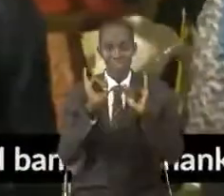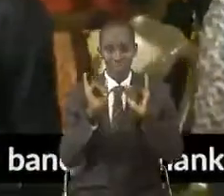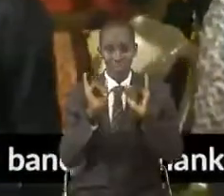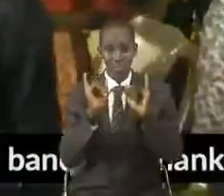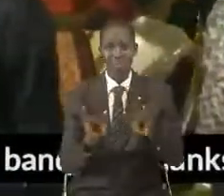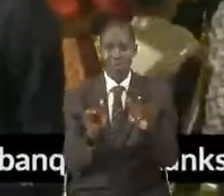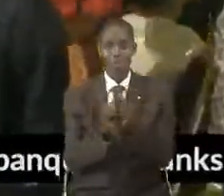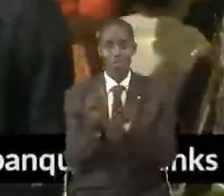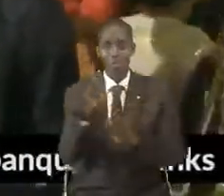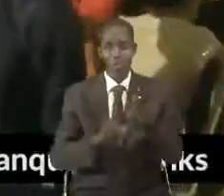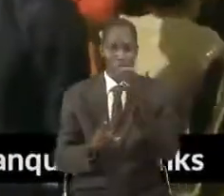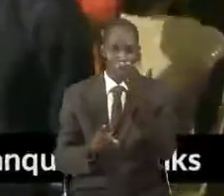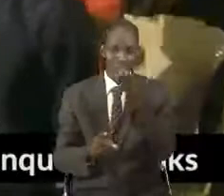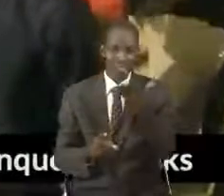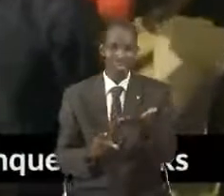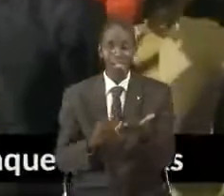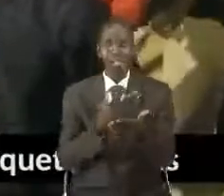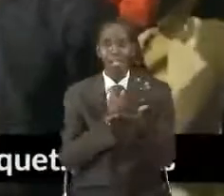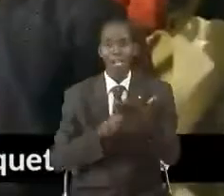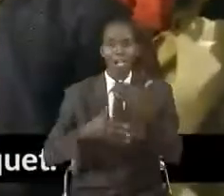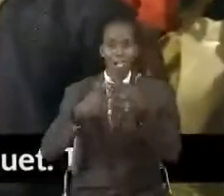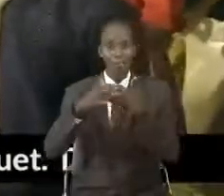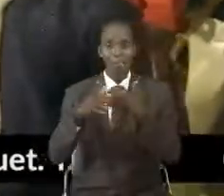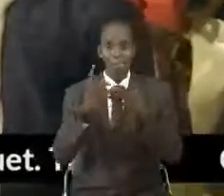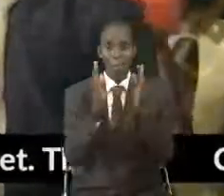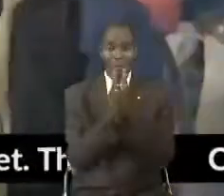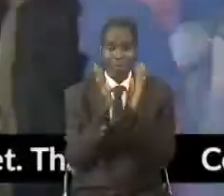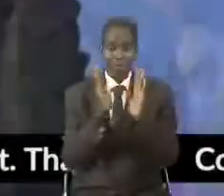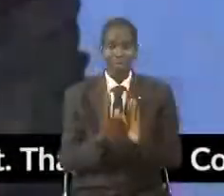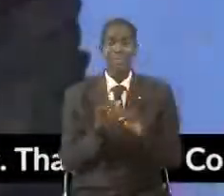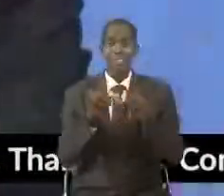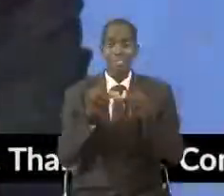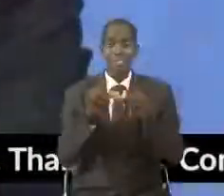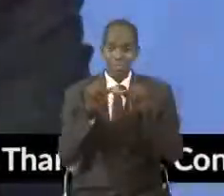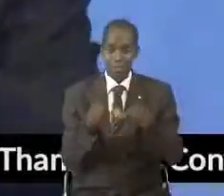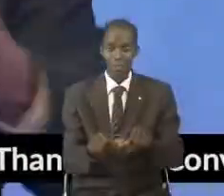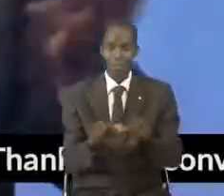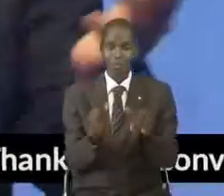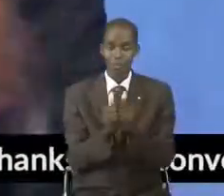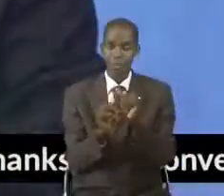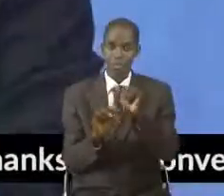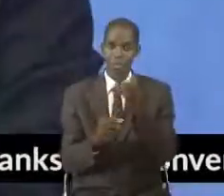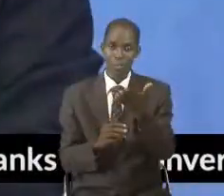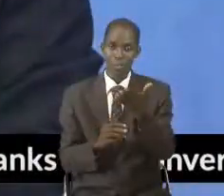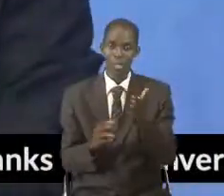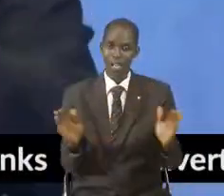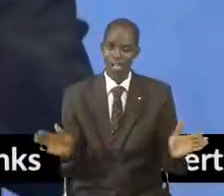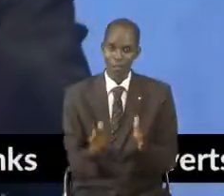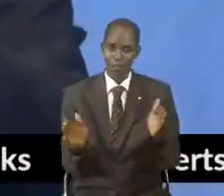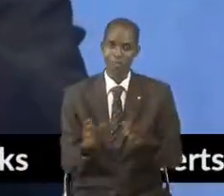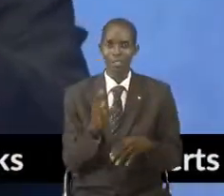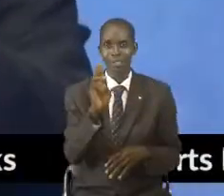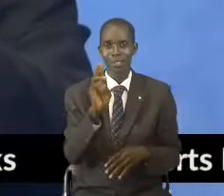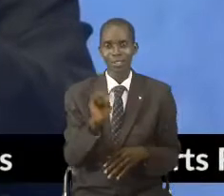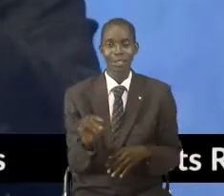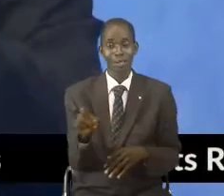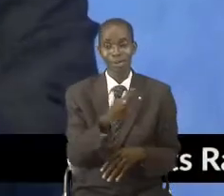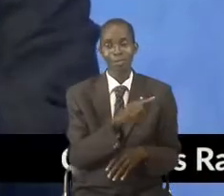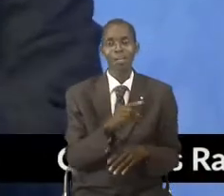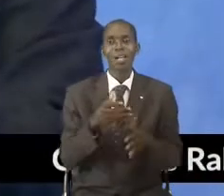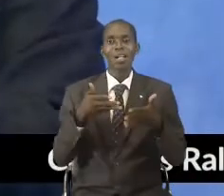Counselors, God bless you. Stand for the people, where the people are. And then after the prayer, stay by